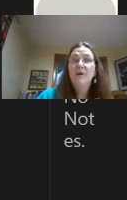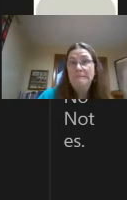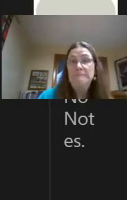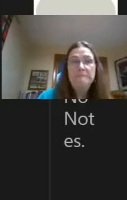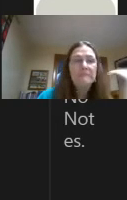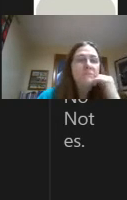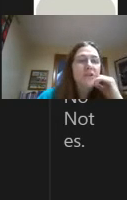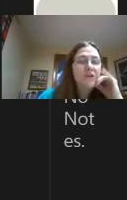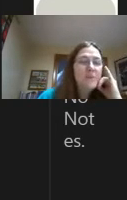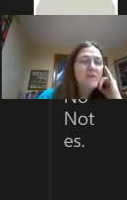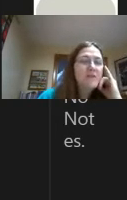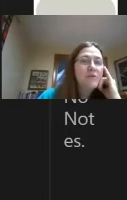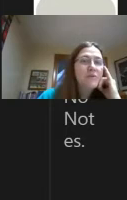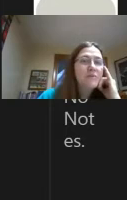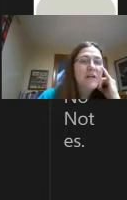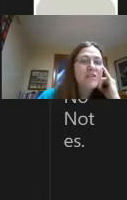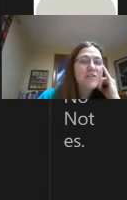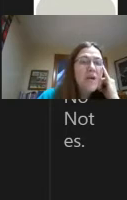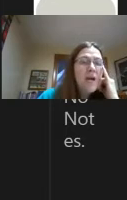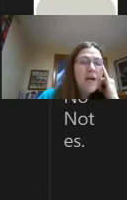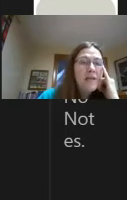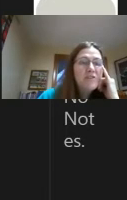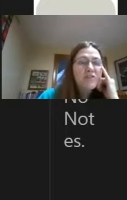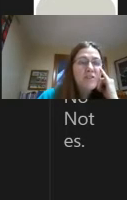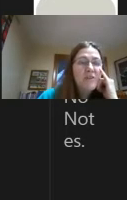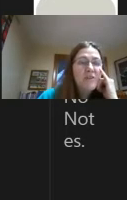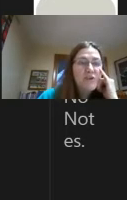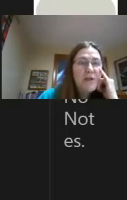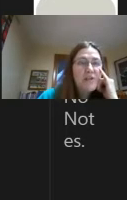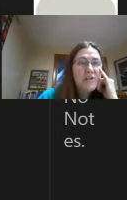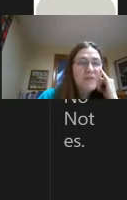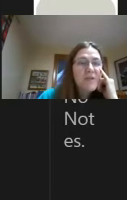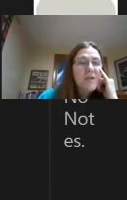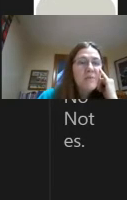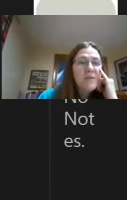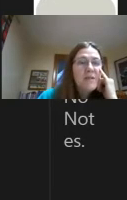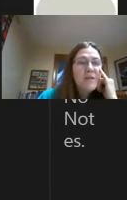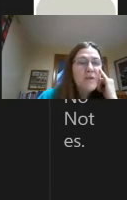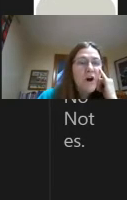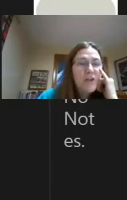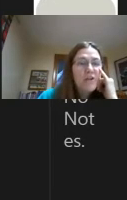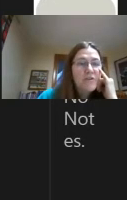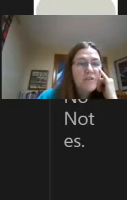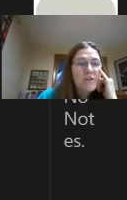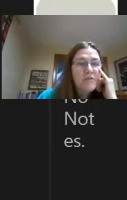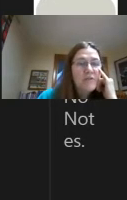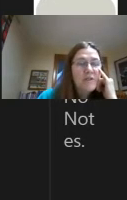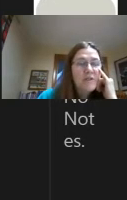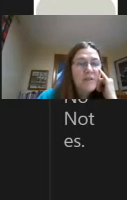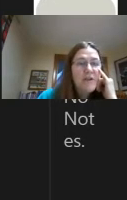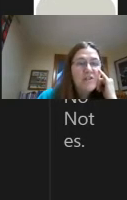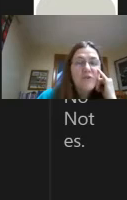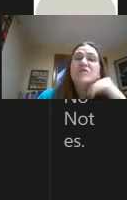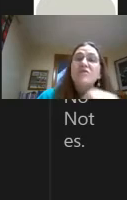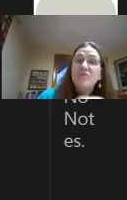sulfur, in my general opinion, for pastures, and certainly not for horse pasture, because we aren't encouraging clover